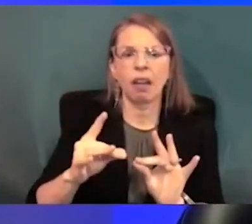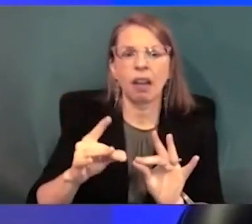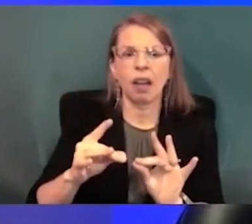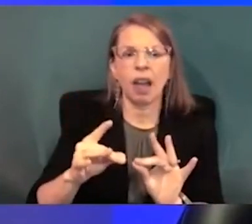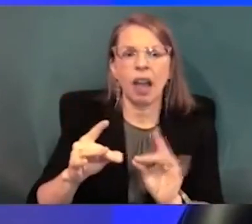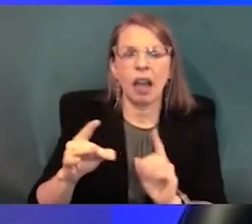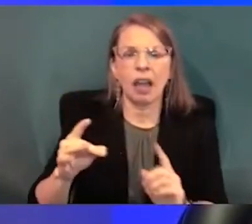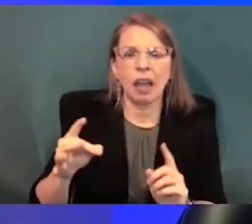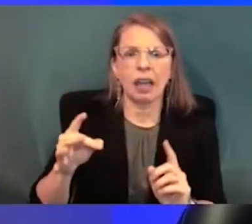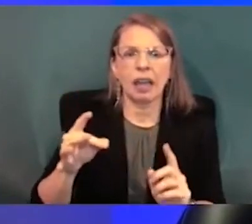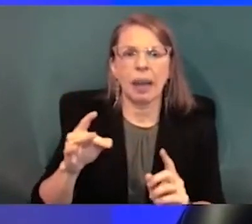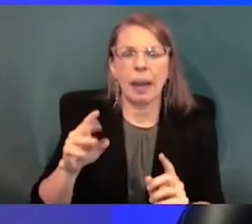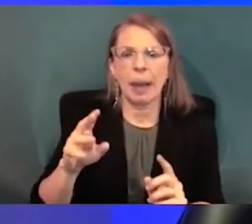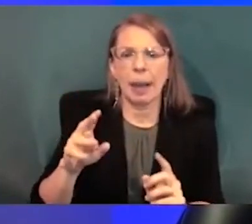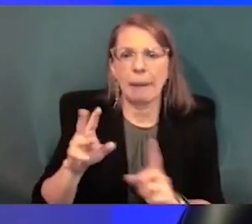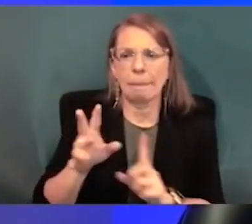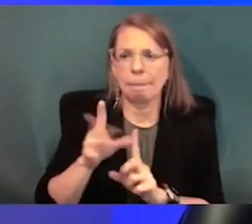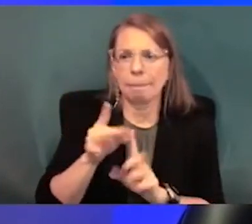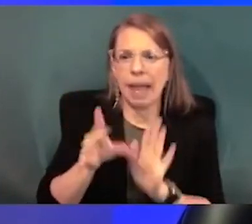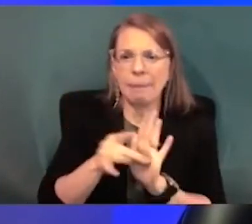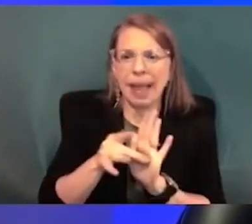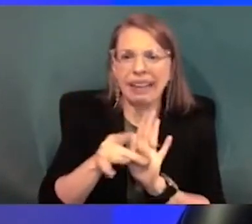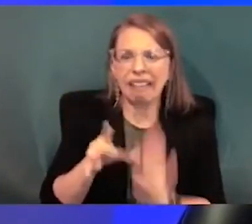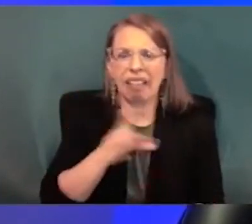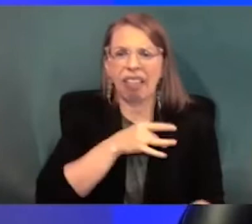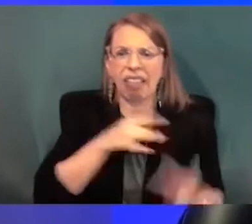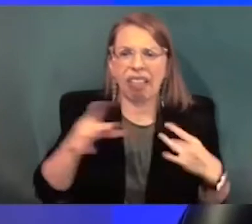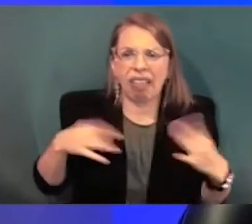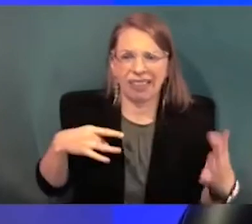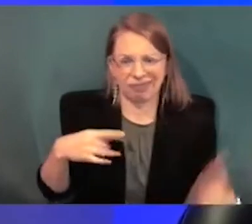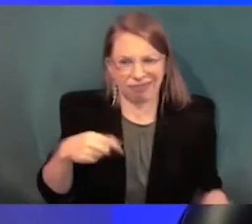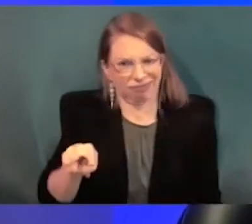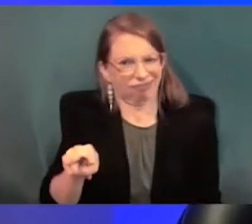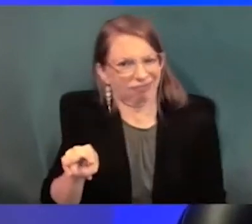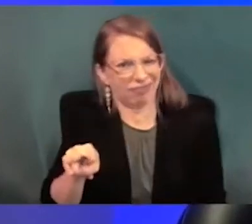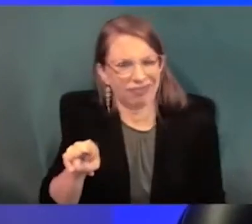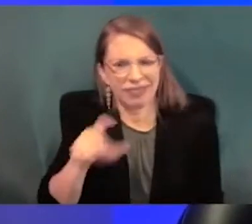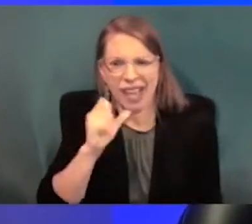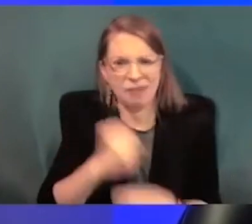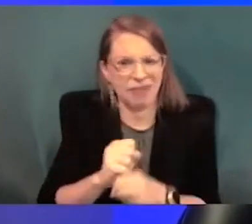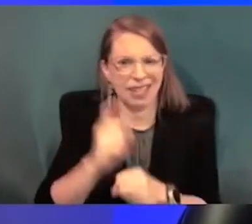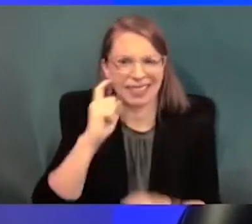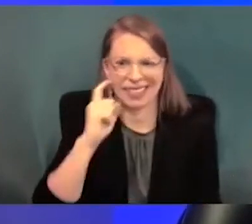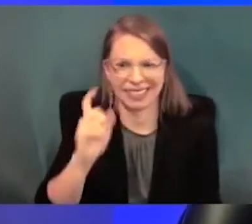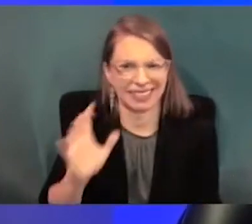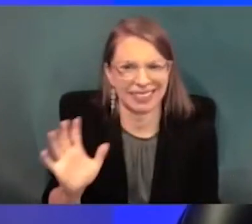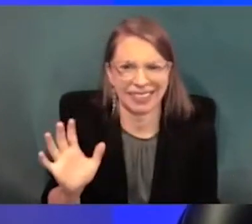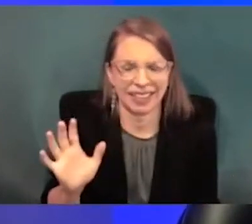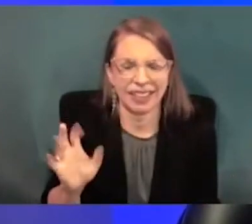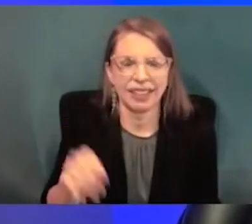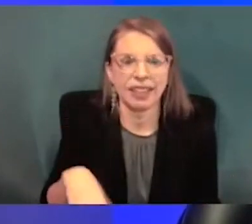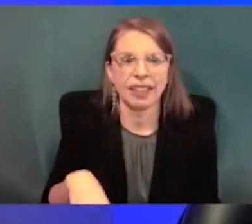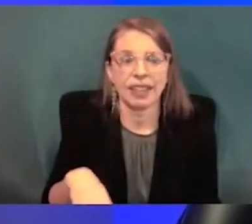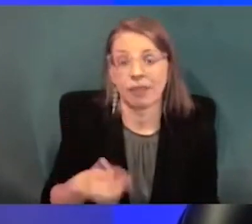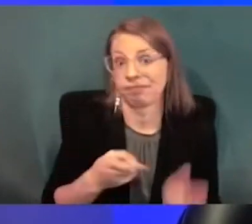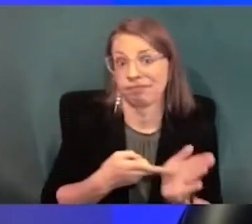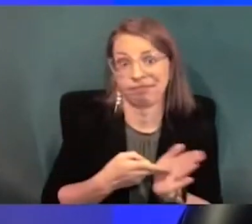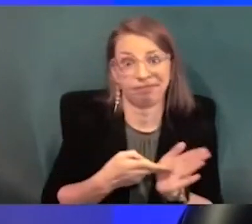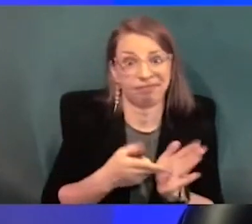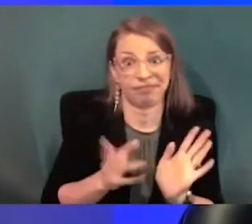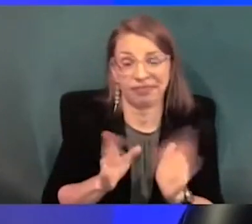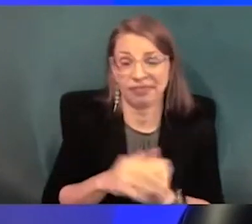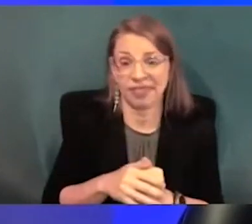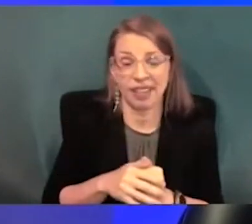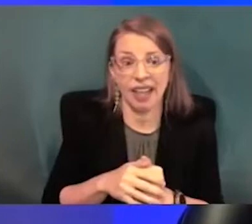like magnetizing, and just things that to me just don't really make any sense. Quite honestly, I mean, I can't